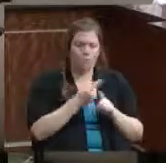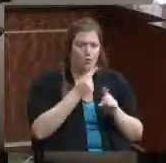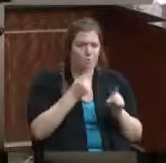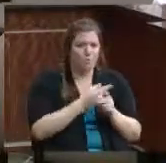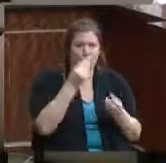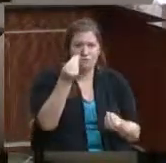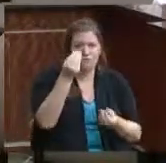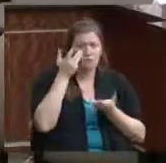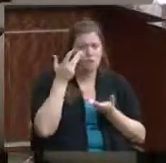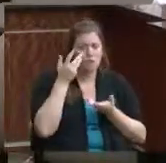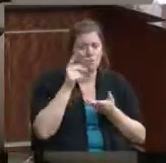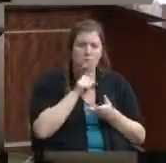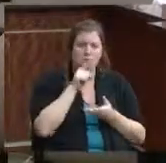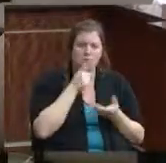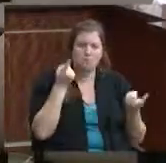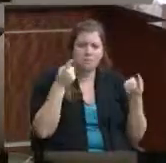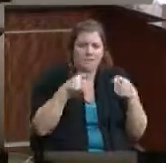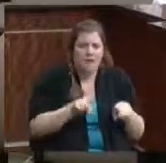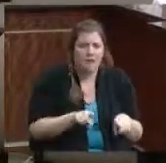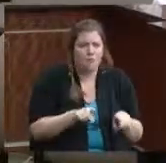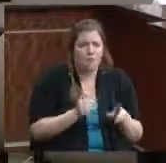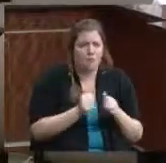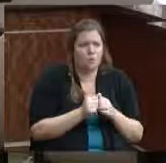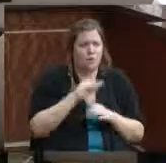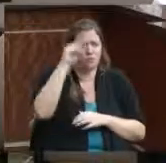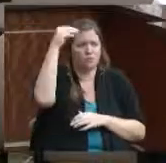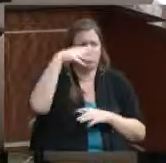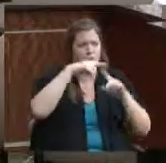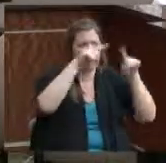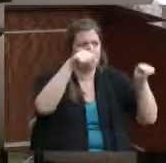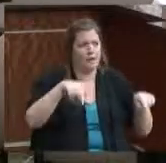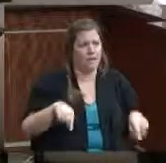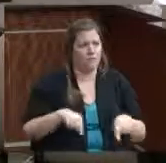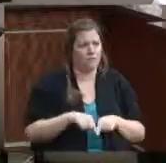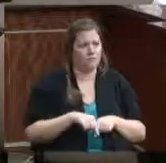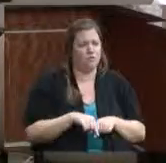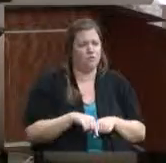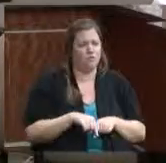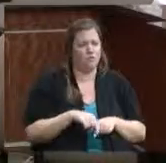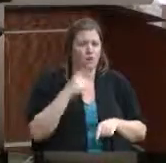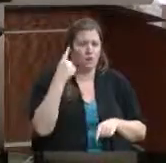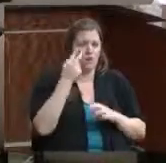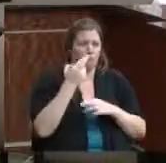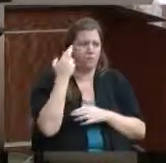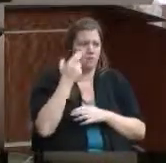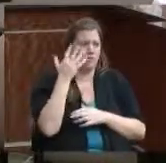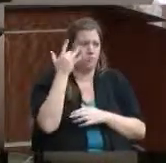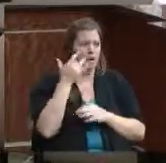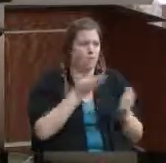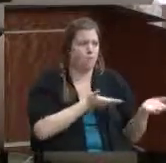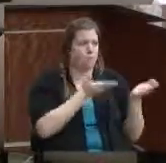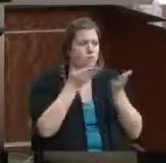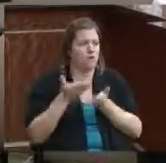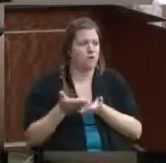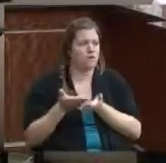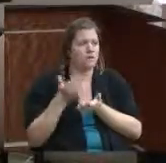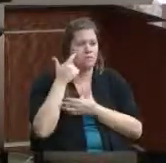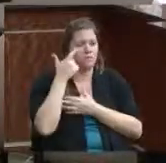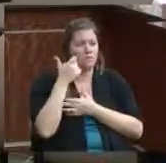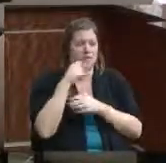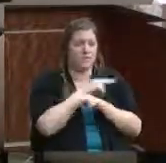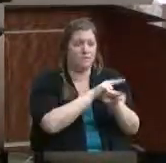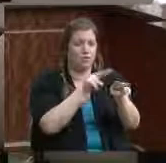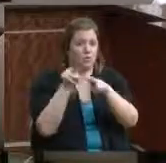of what was actually going to take place. And one of the main reasons why I actually brought was because of the